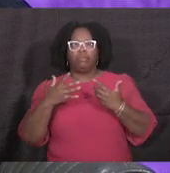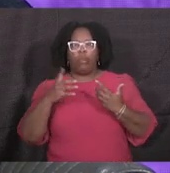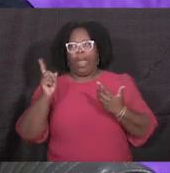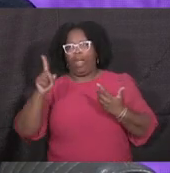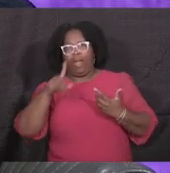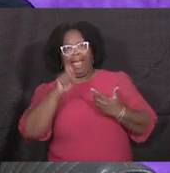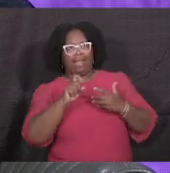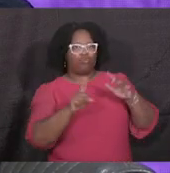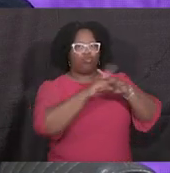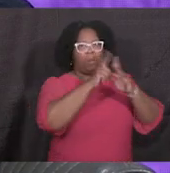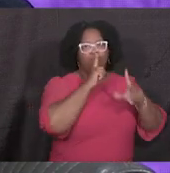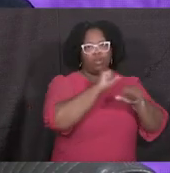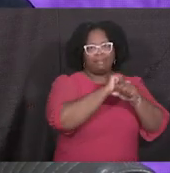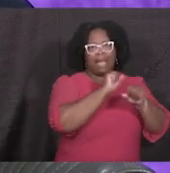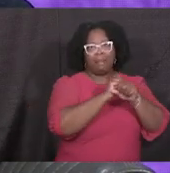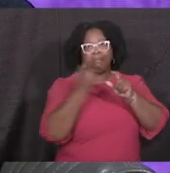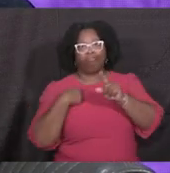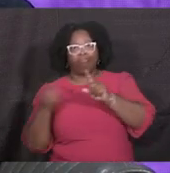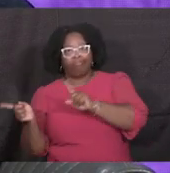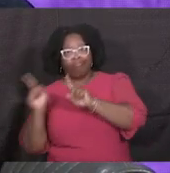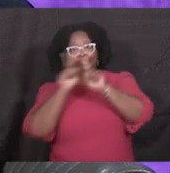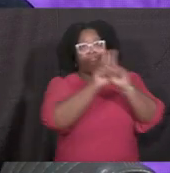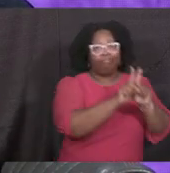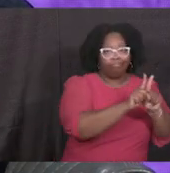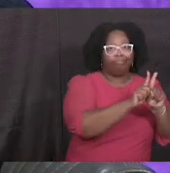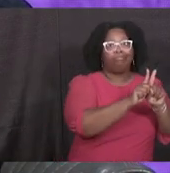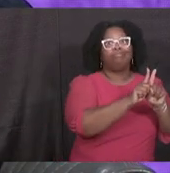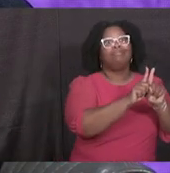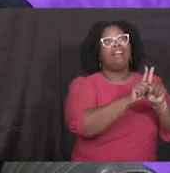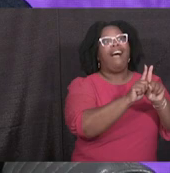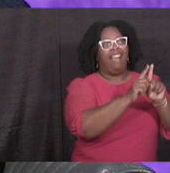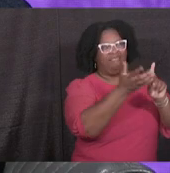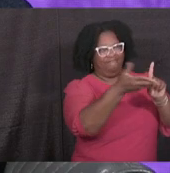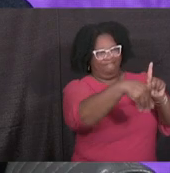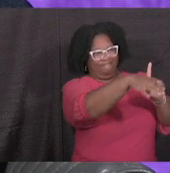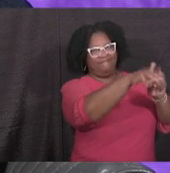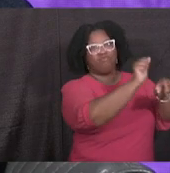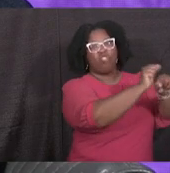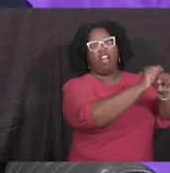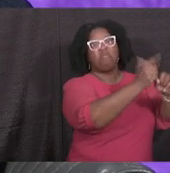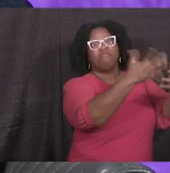and I just walk off and let them do the assignment, and then I'd talk with them afterwards.